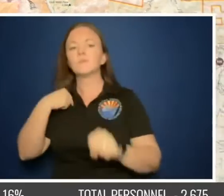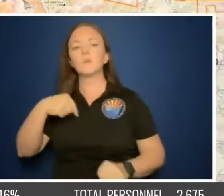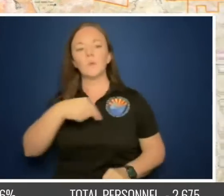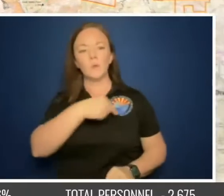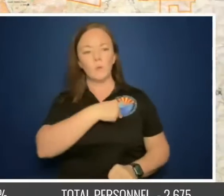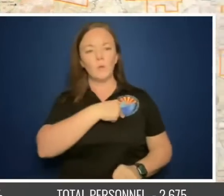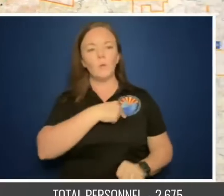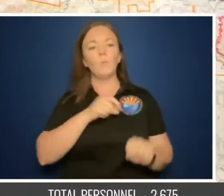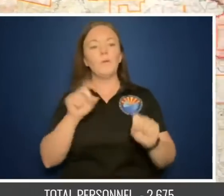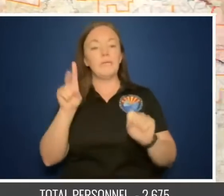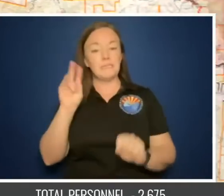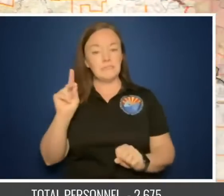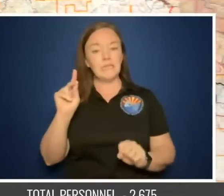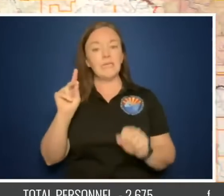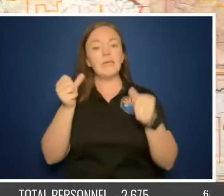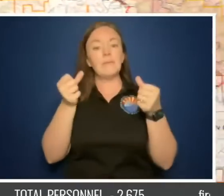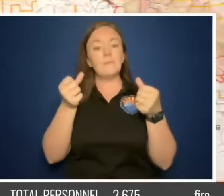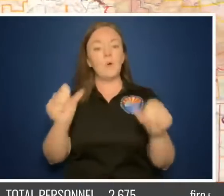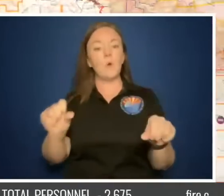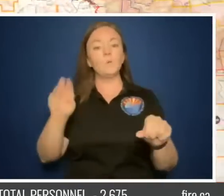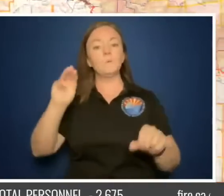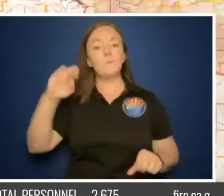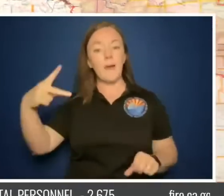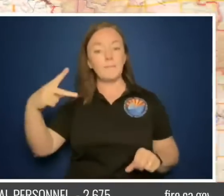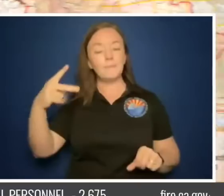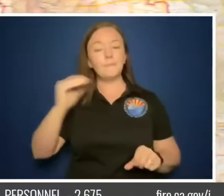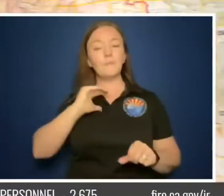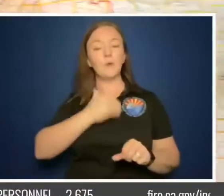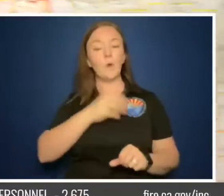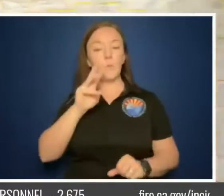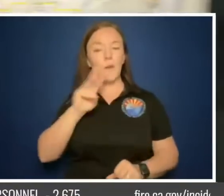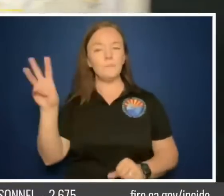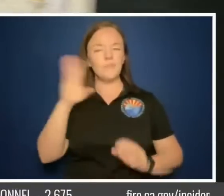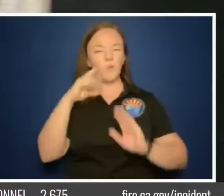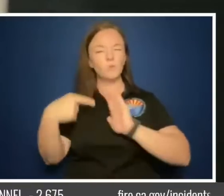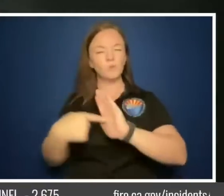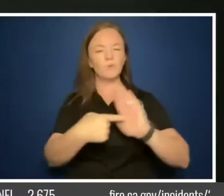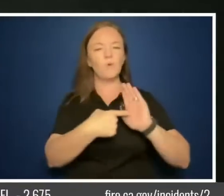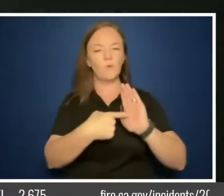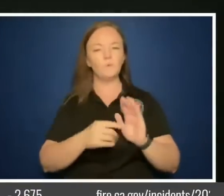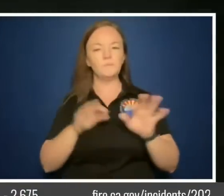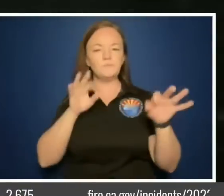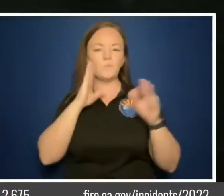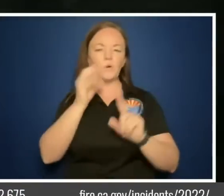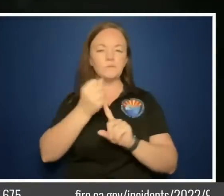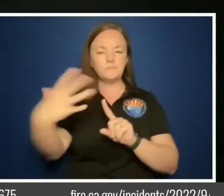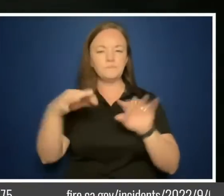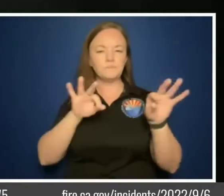to put up a map on our website here, and we'll go over here and we'll talk about it a little bit.